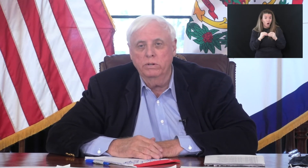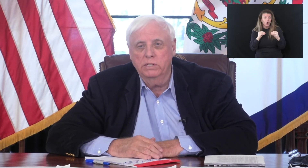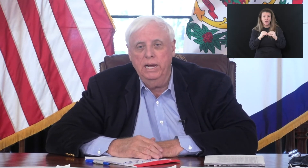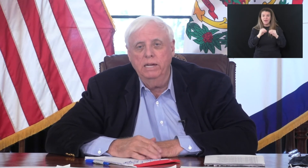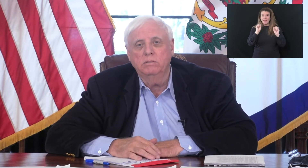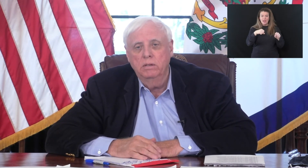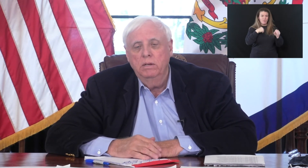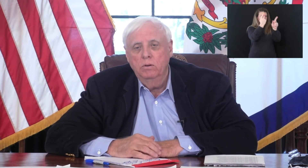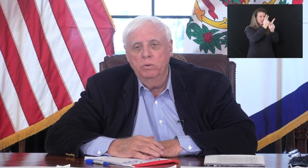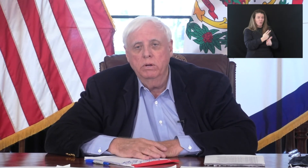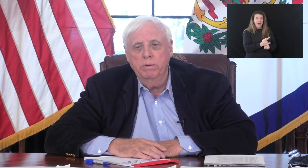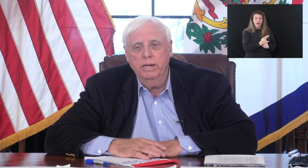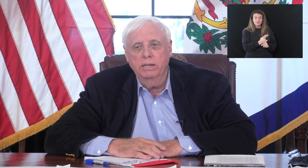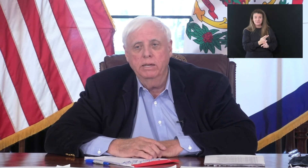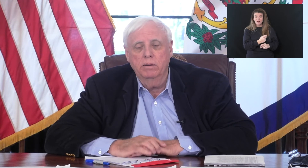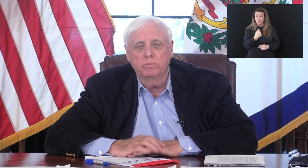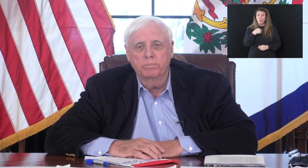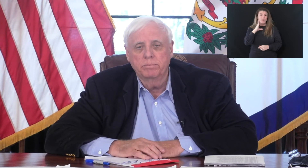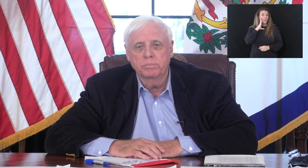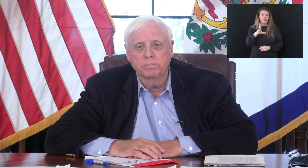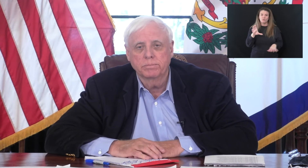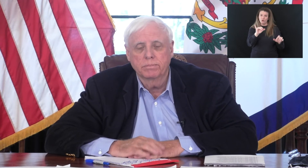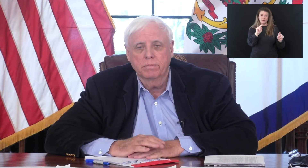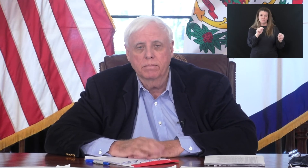order size, we'll go back and get them.